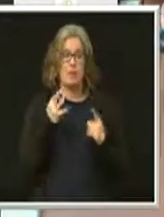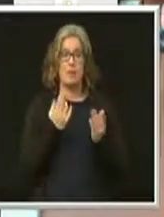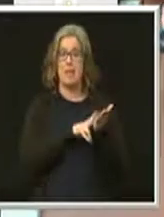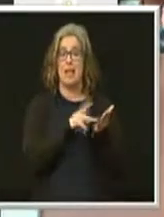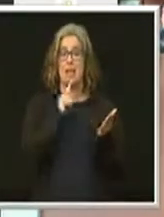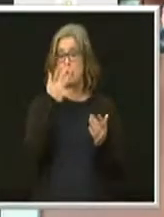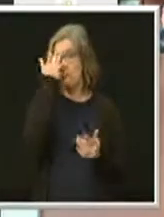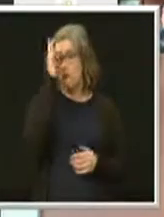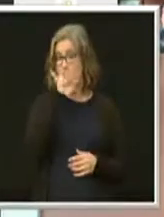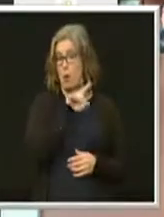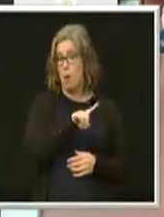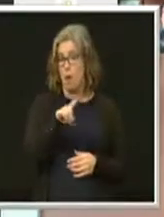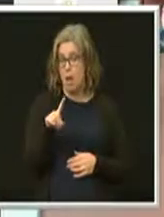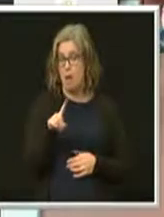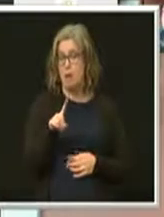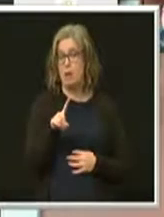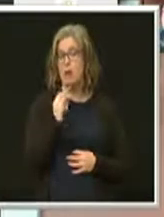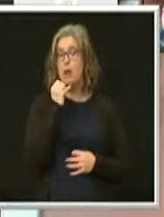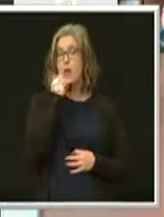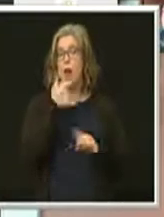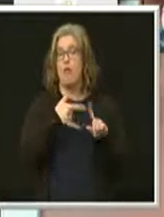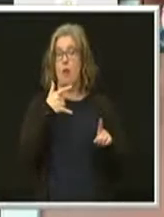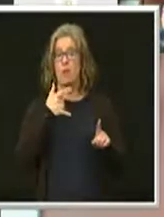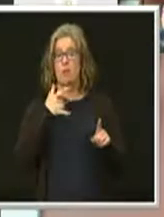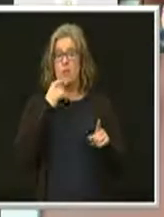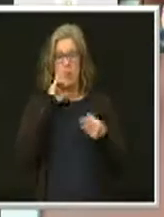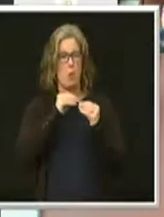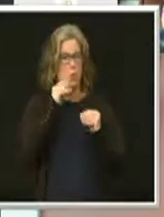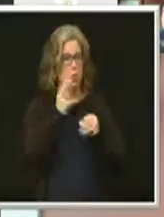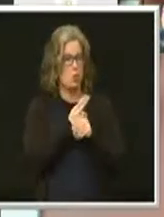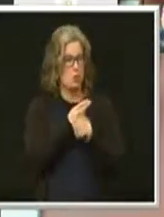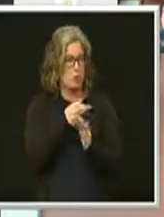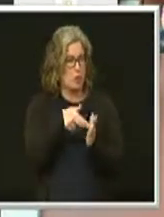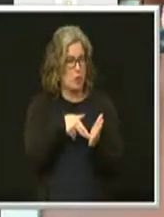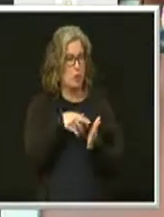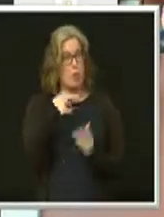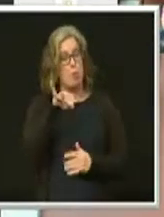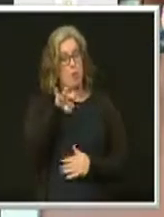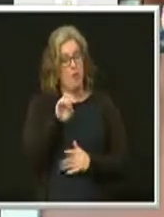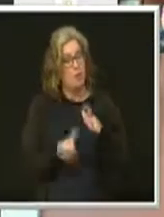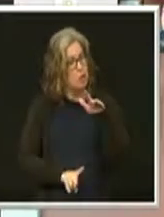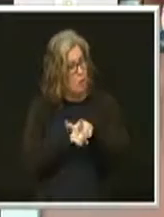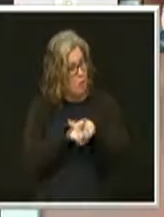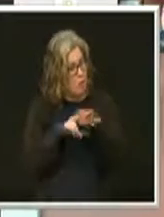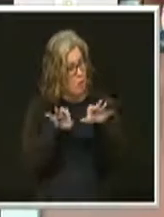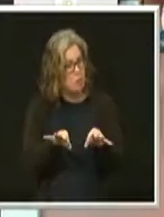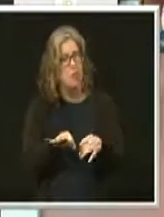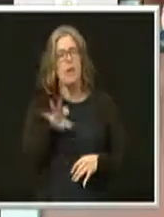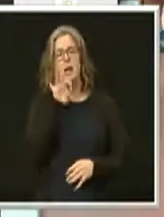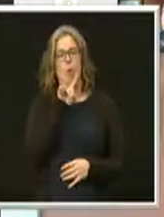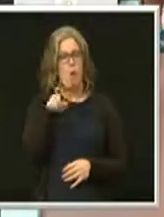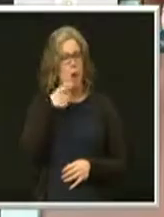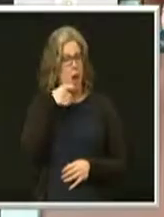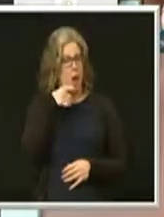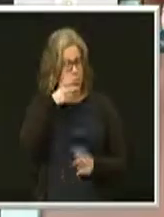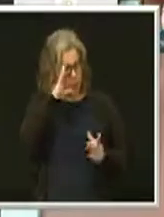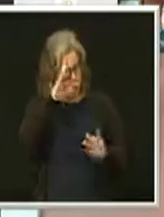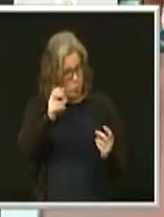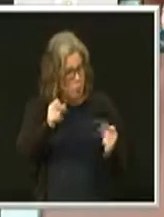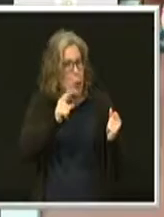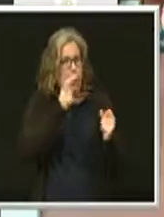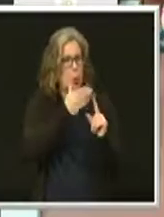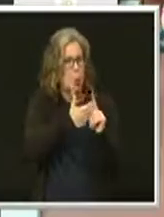up for Smart 911 and you call from the number that you've registered, your profile then shows up. So our 911 operators know immediately